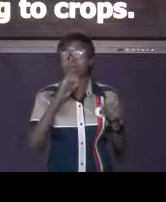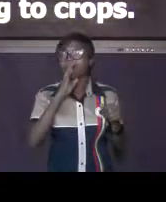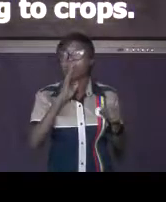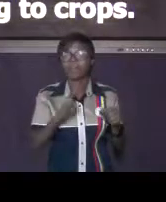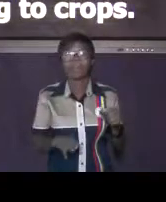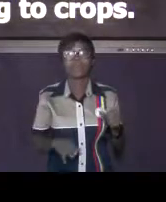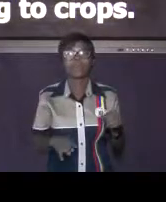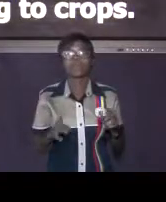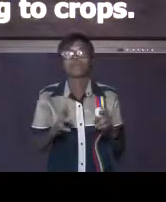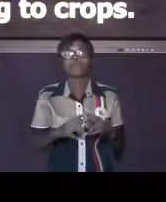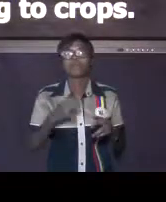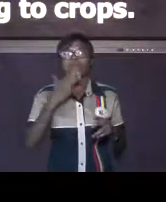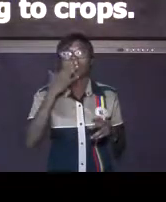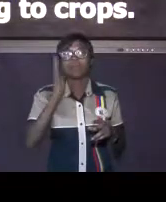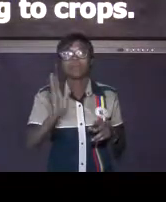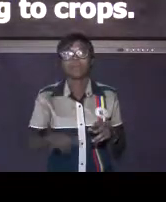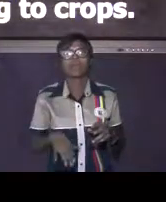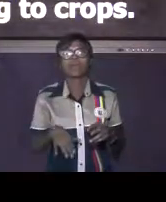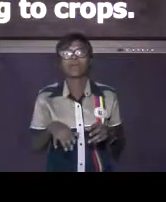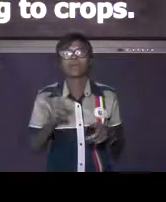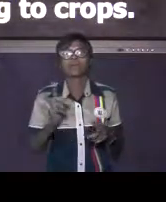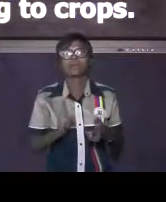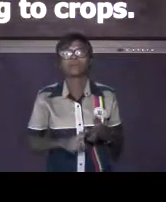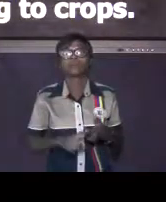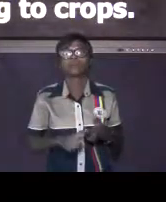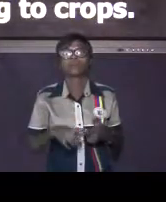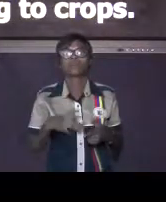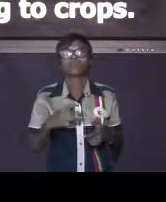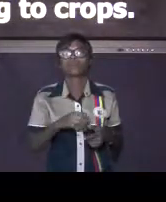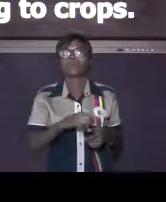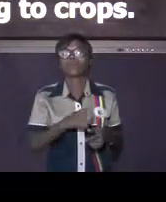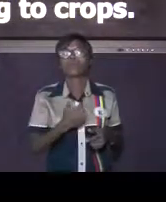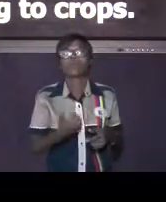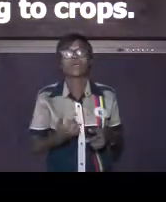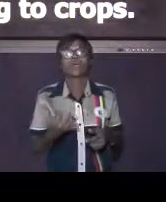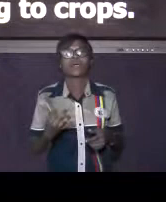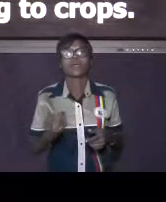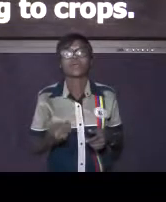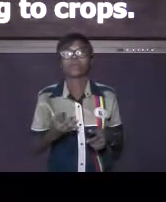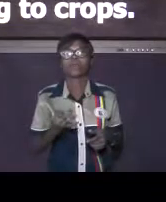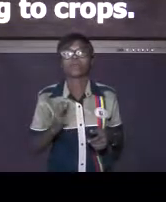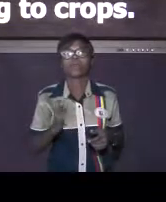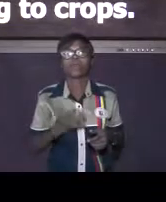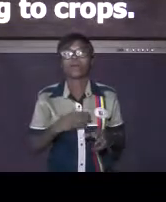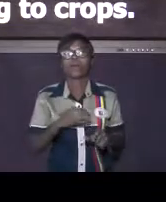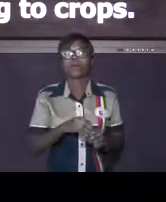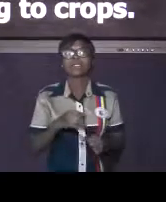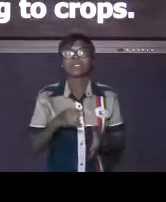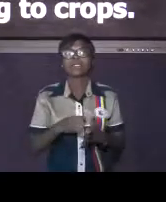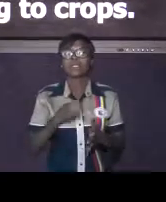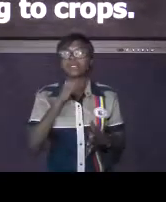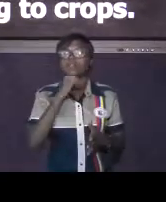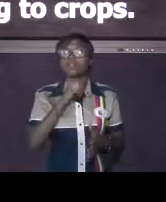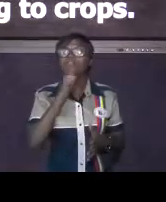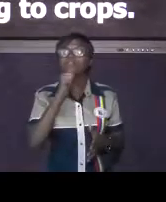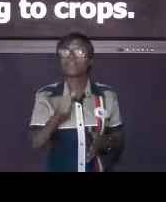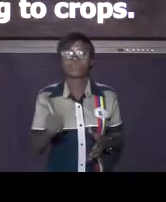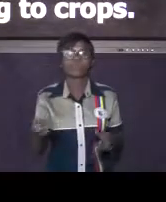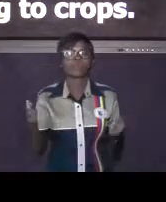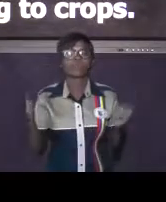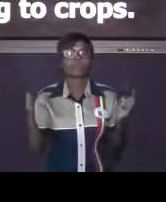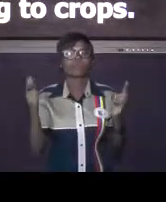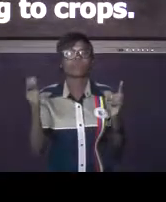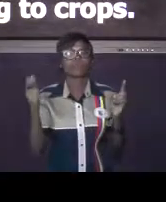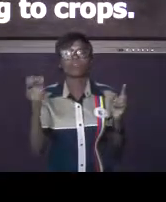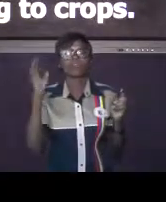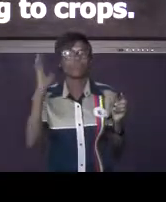harmful. Too much or too little rainfall can be harmful. Anything too much too is not good. When